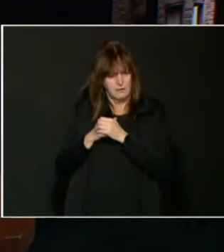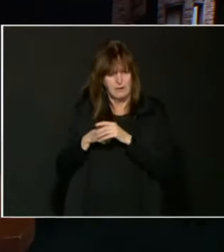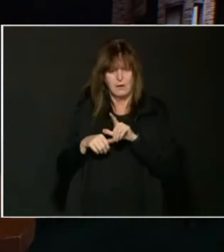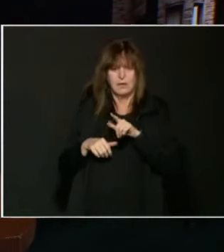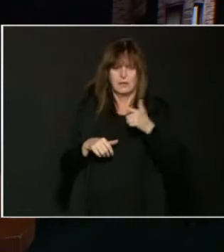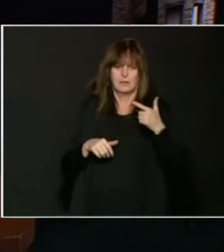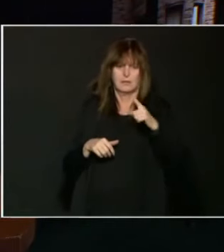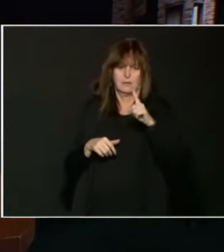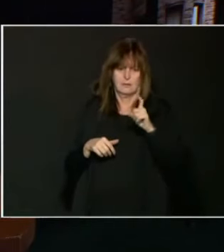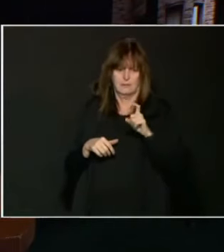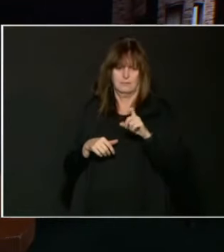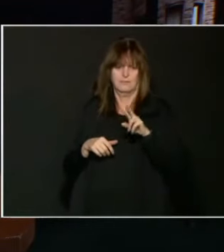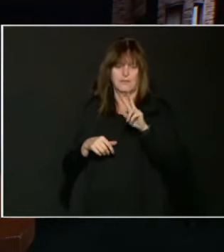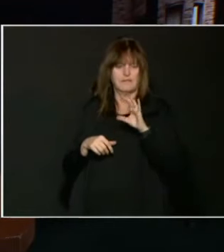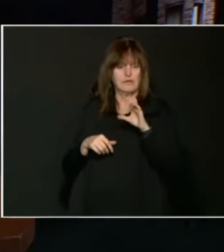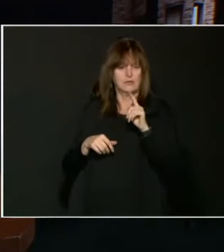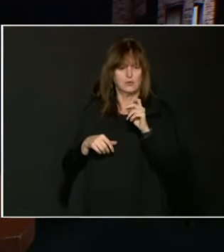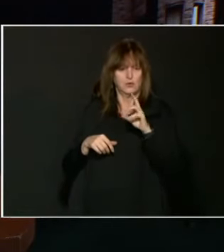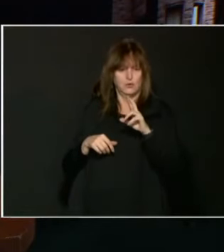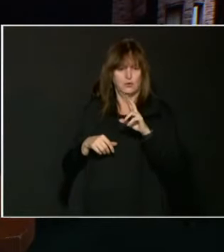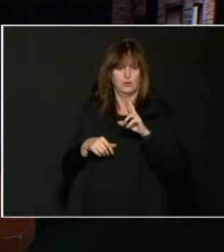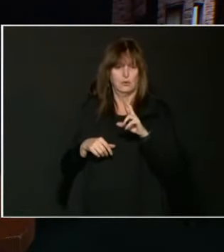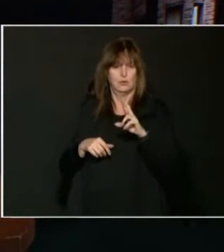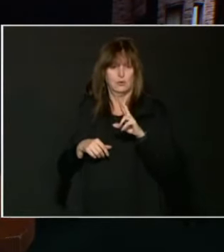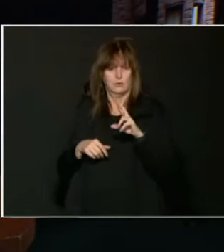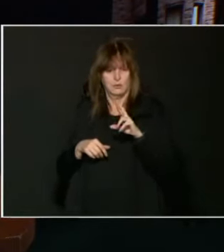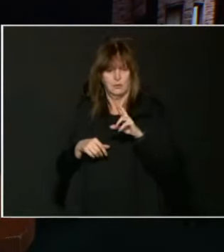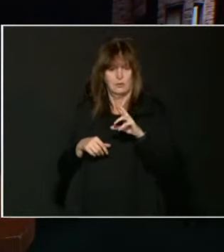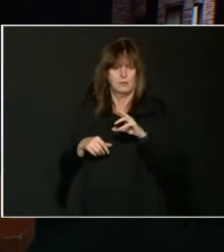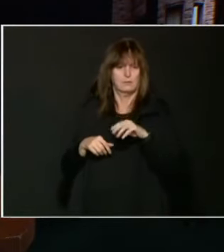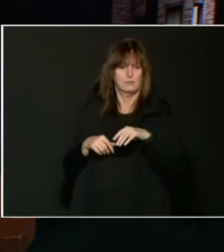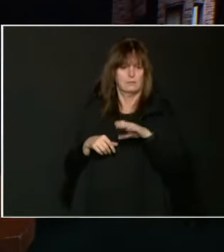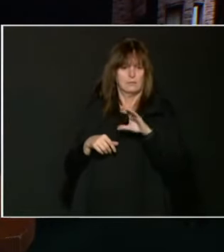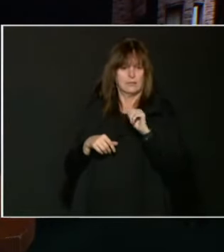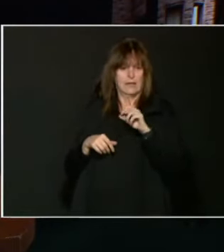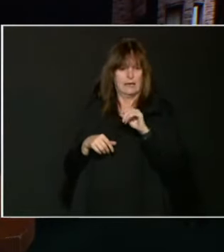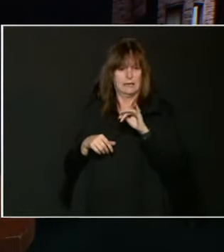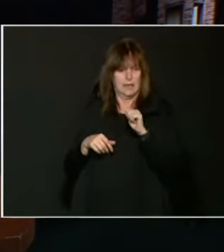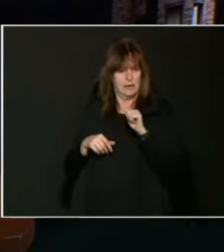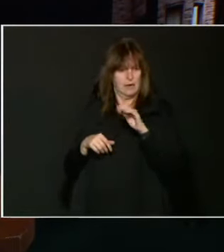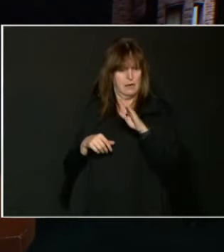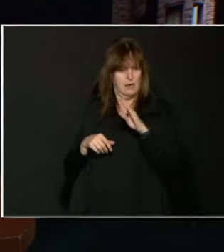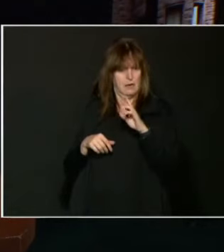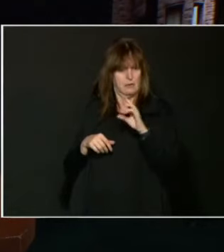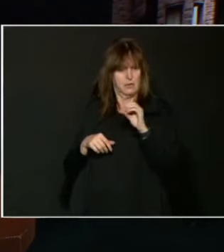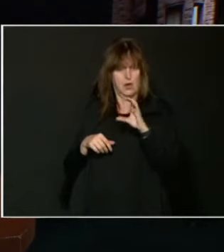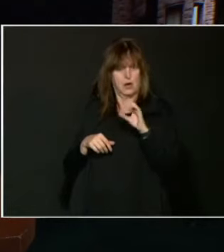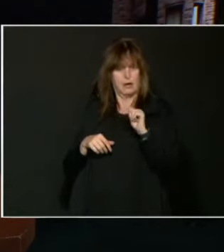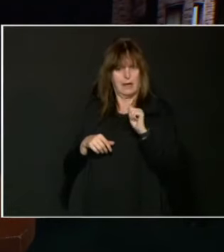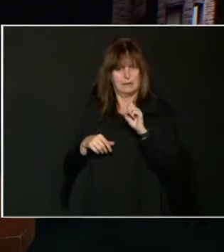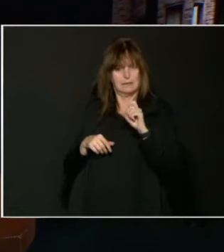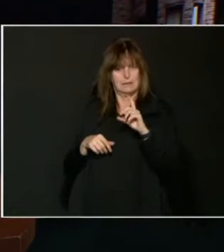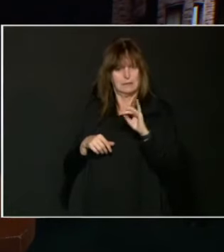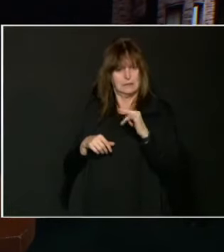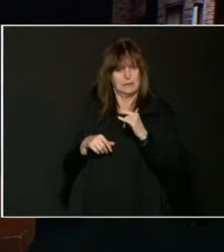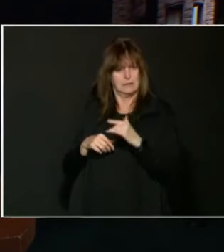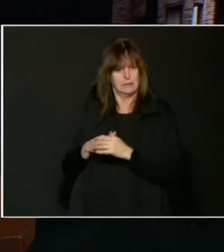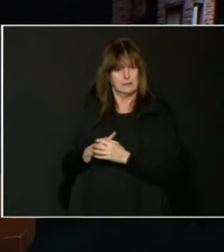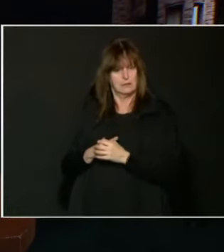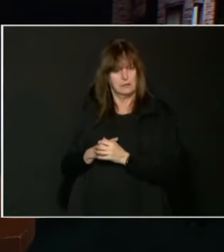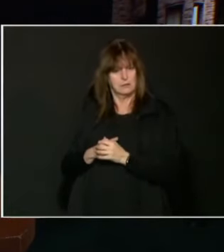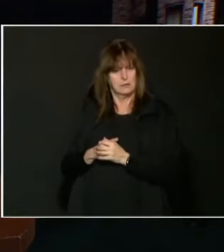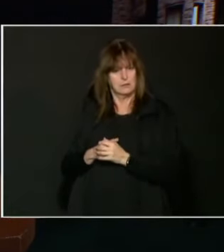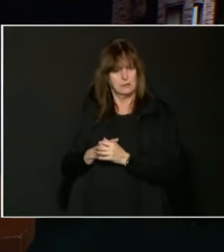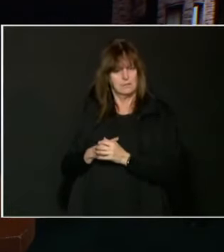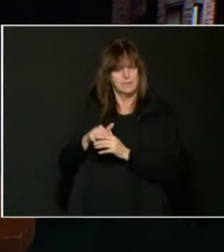Broadcasting. Please go ahead. Thank you very much for taking my question. This one's for Dr. Williams. Doctor, could